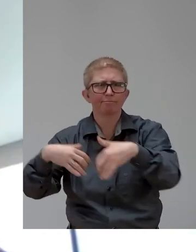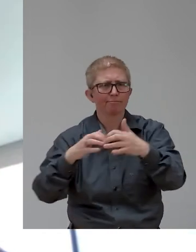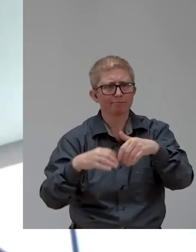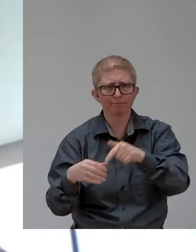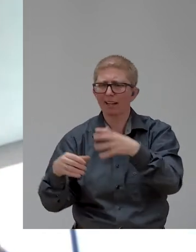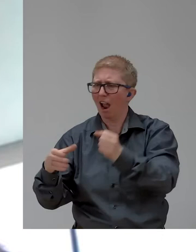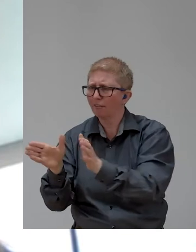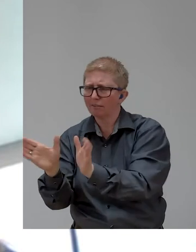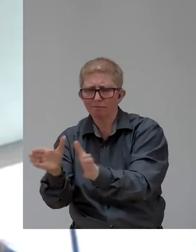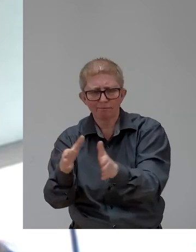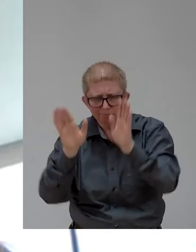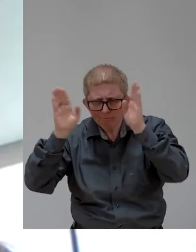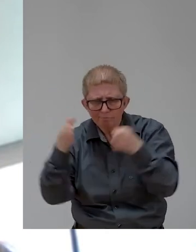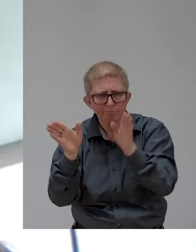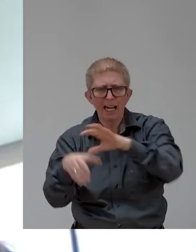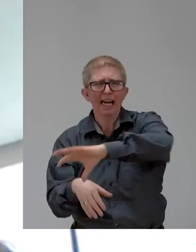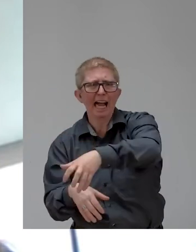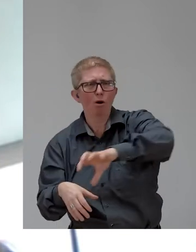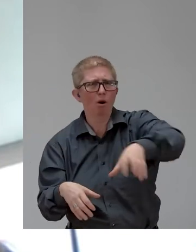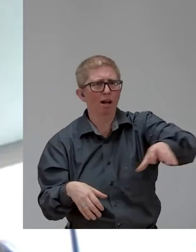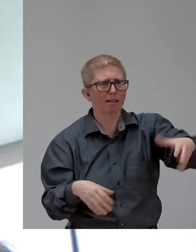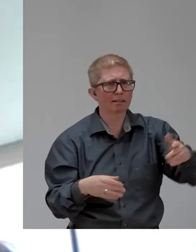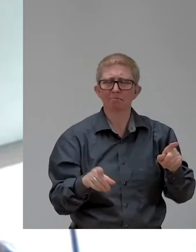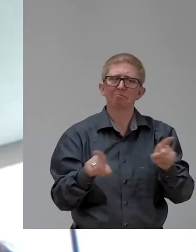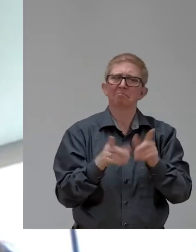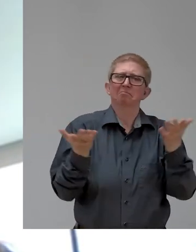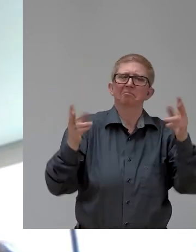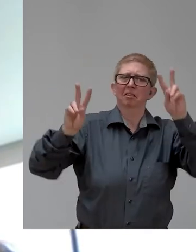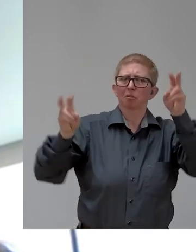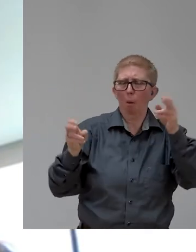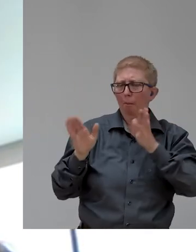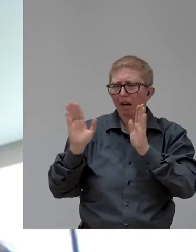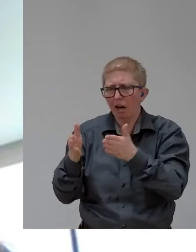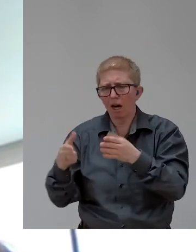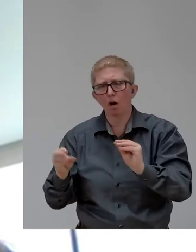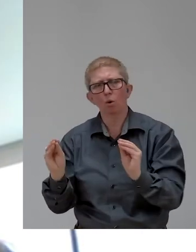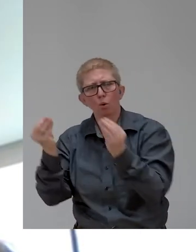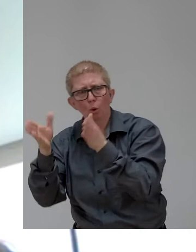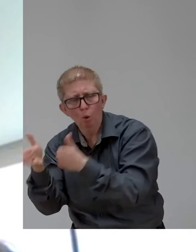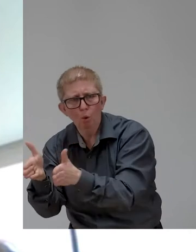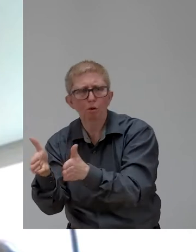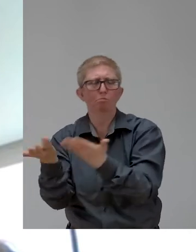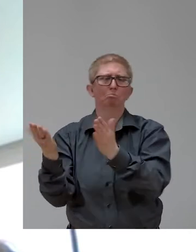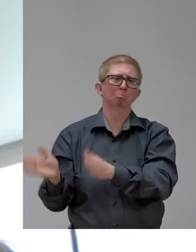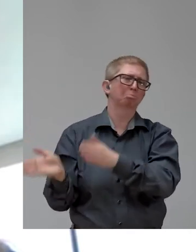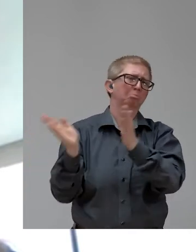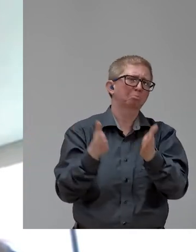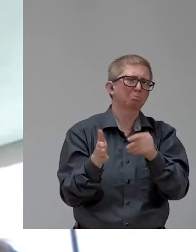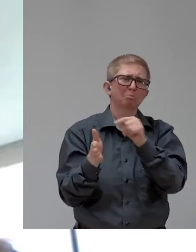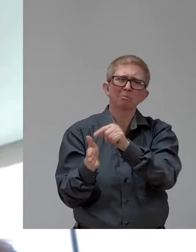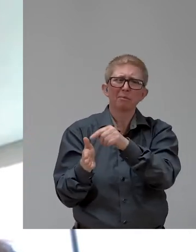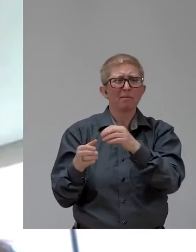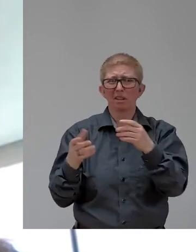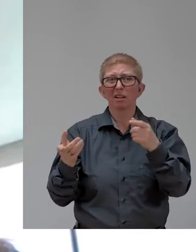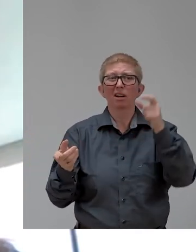and participation of the youth. And the area of disability do not attract much funds in the sector. So in Turkey, we